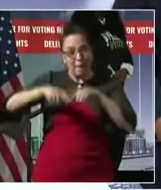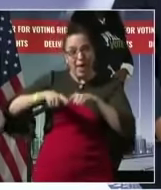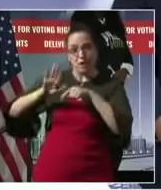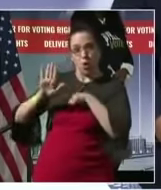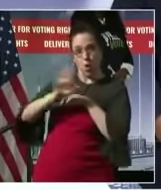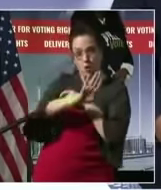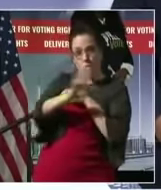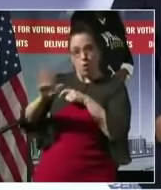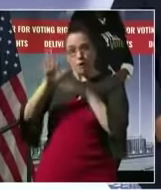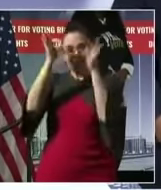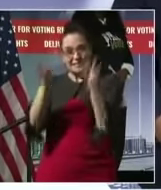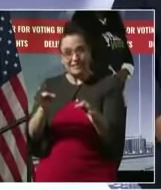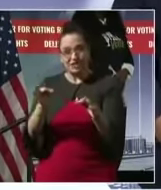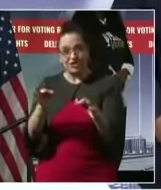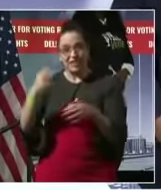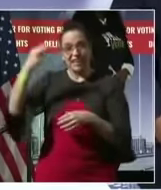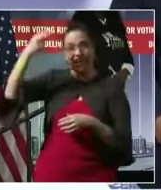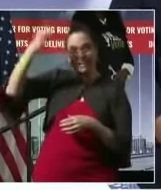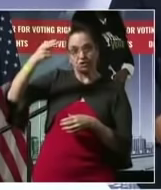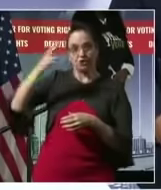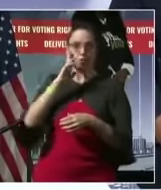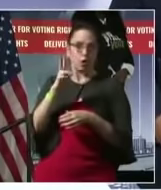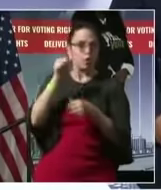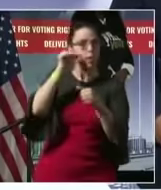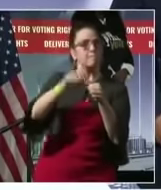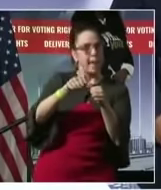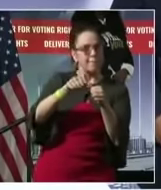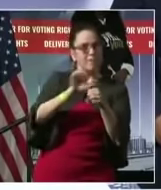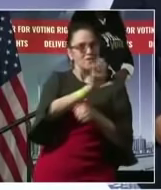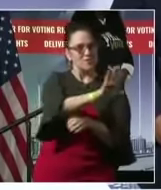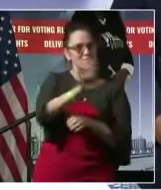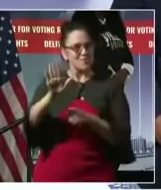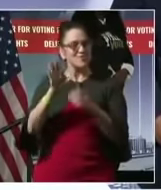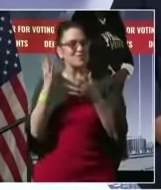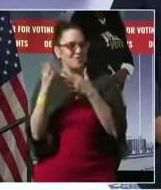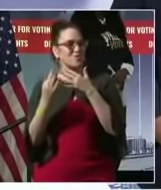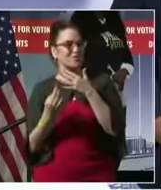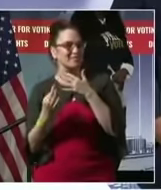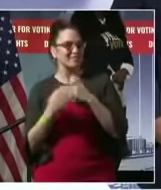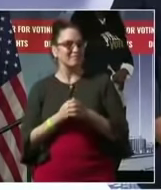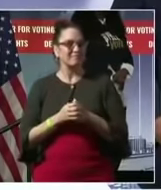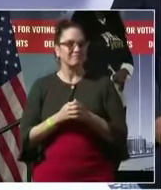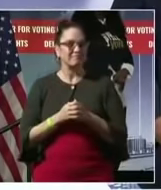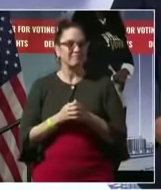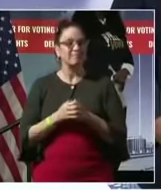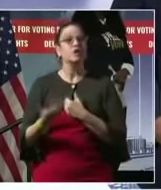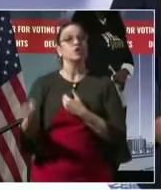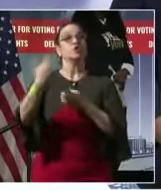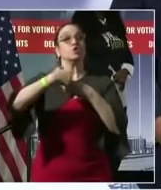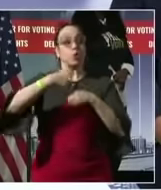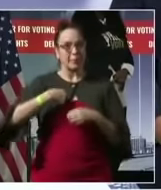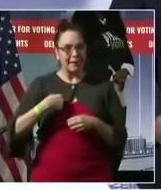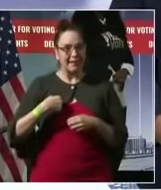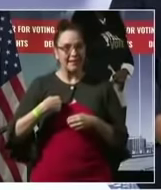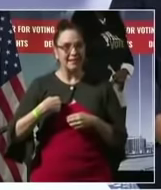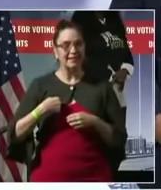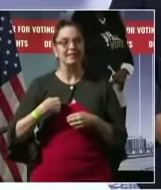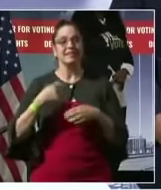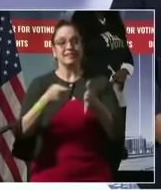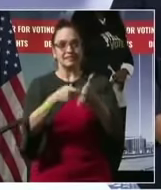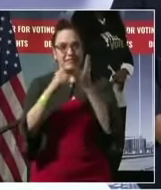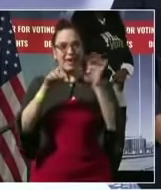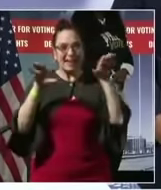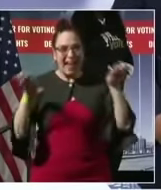and history will remember what choice you make. So join me in demanding